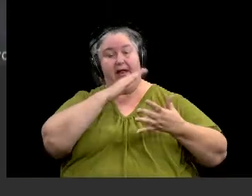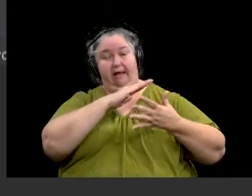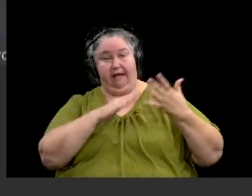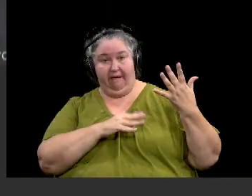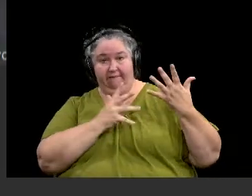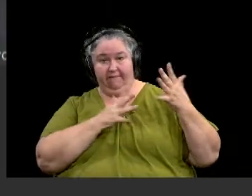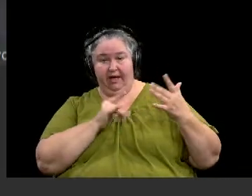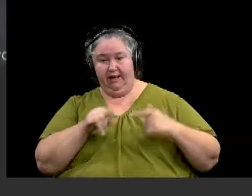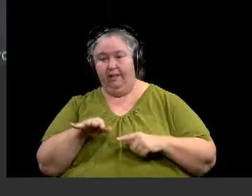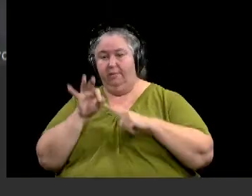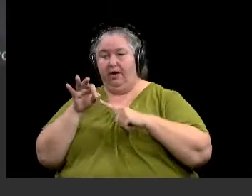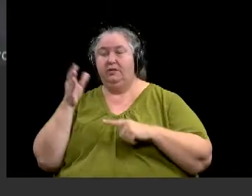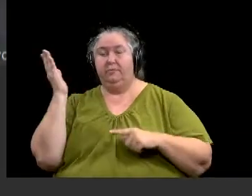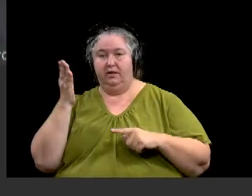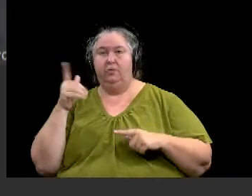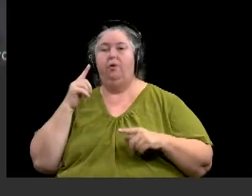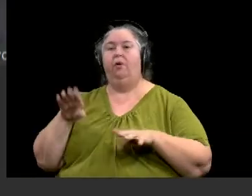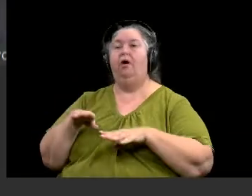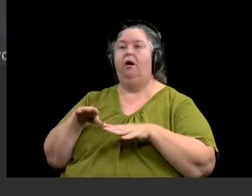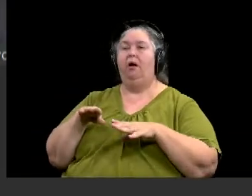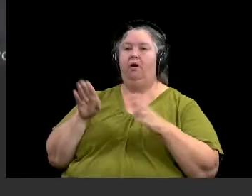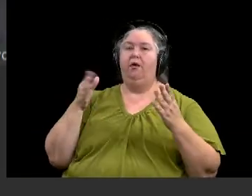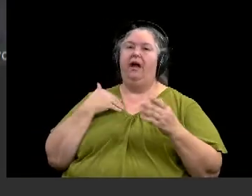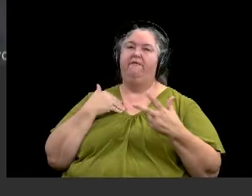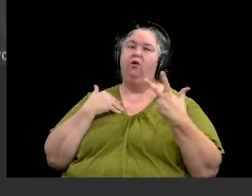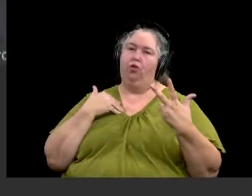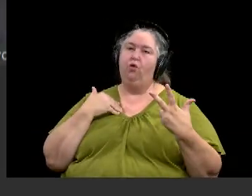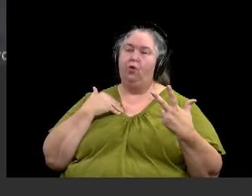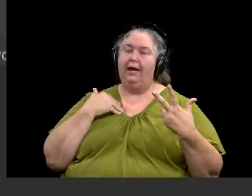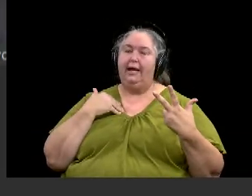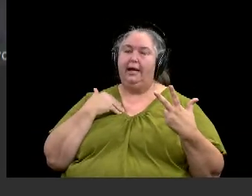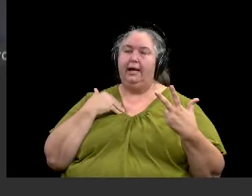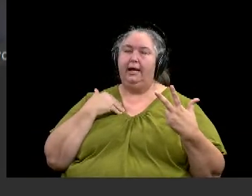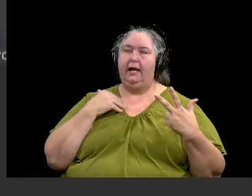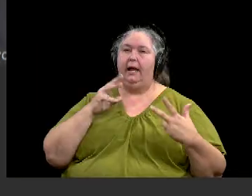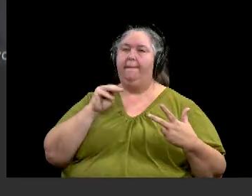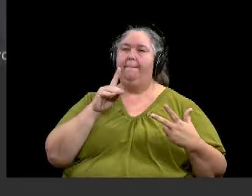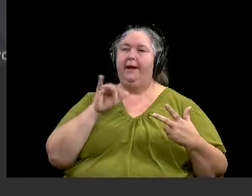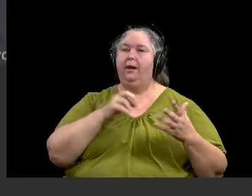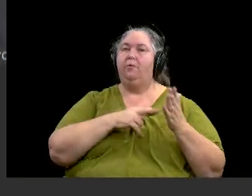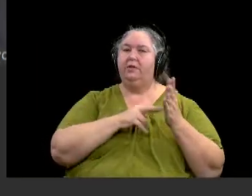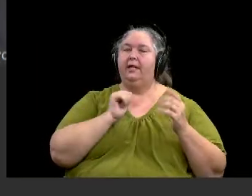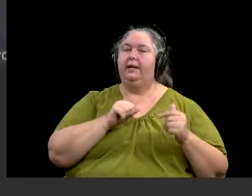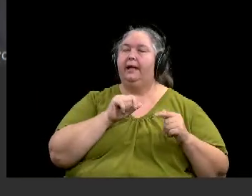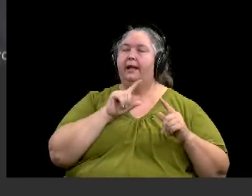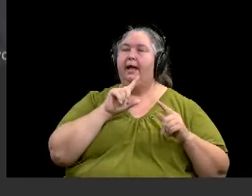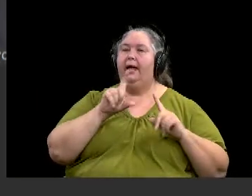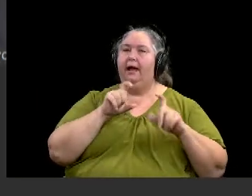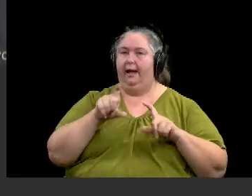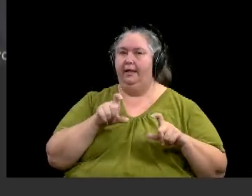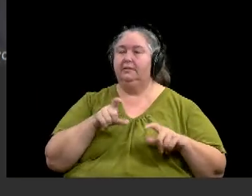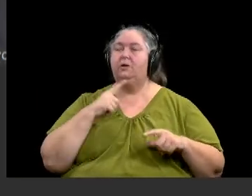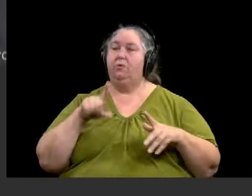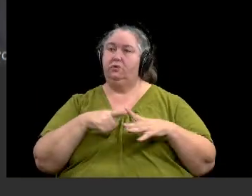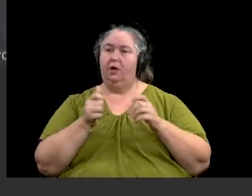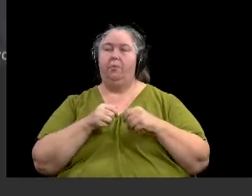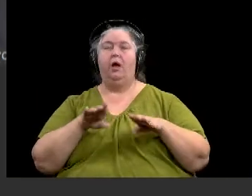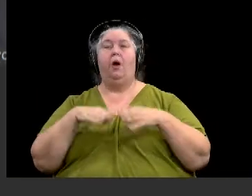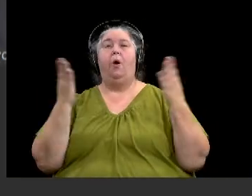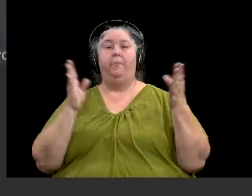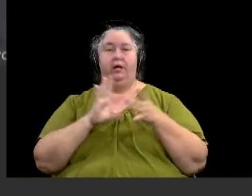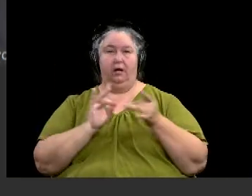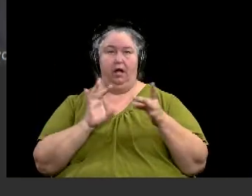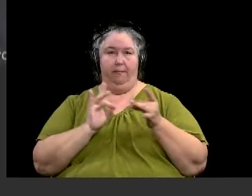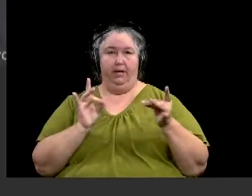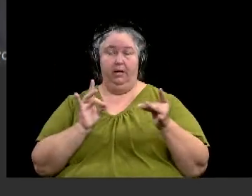media representatives on the line that will be able to ask questions to. So let's get started with our opening comments. Dr. Jackson Griggs, CEO of Family Health Center. Dr.